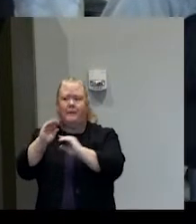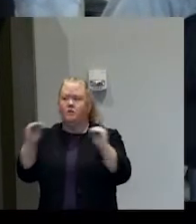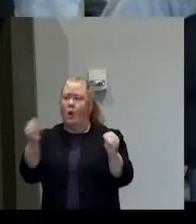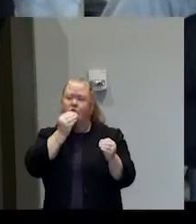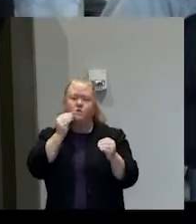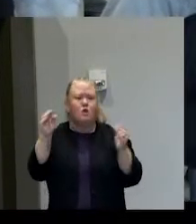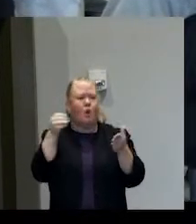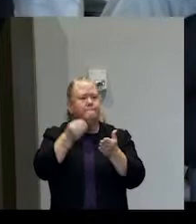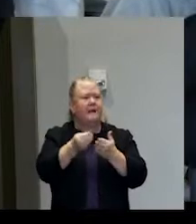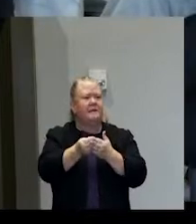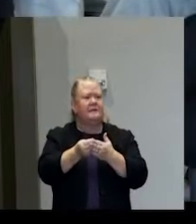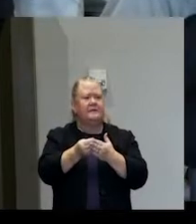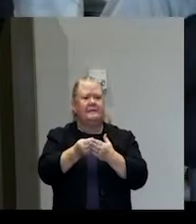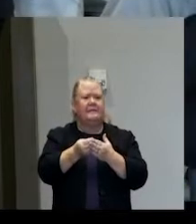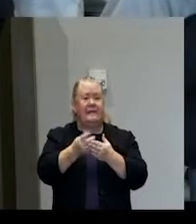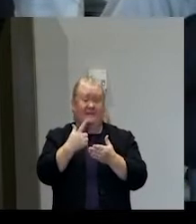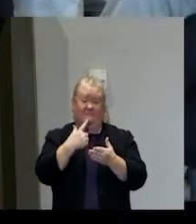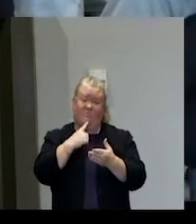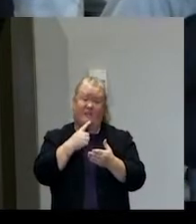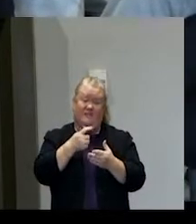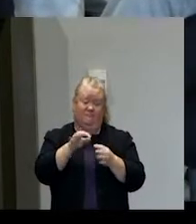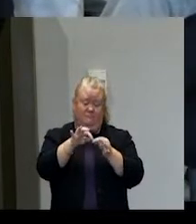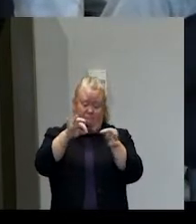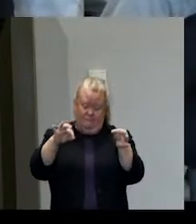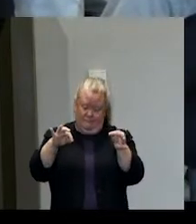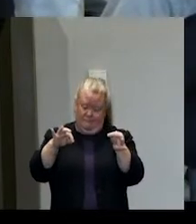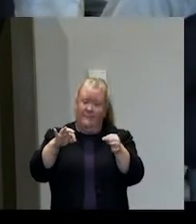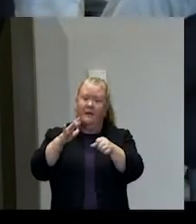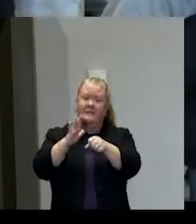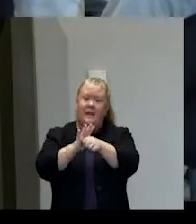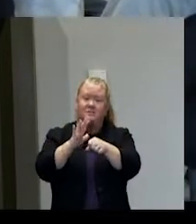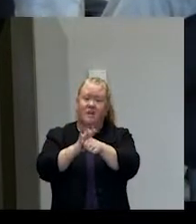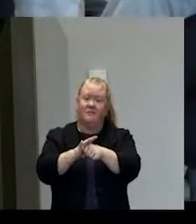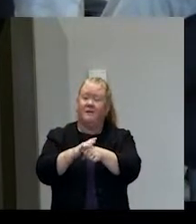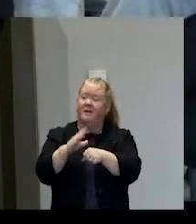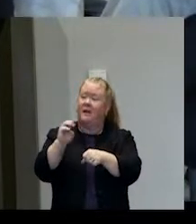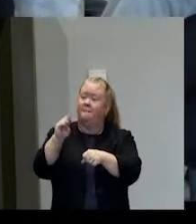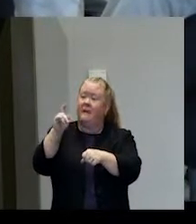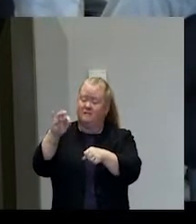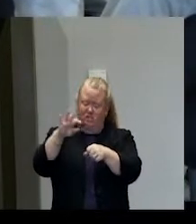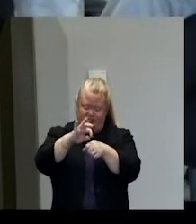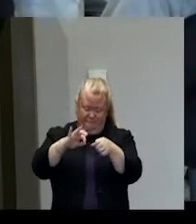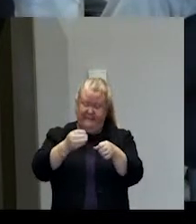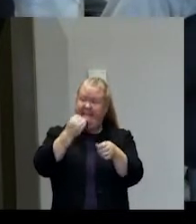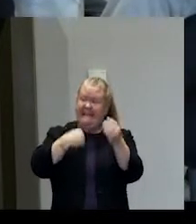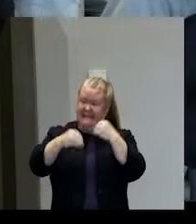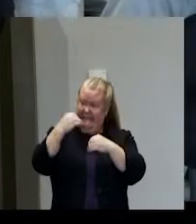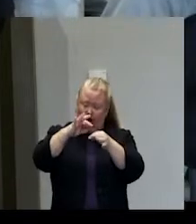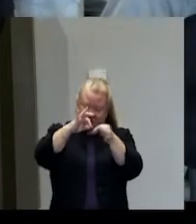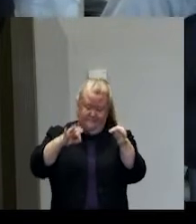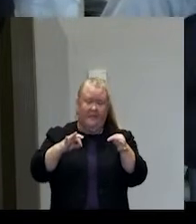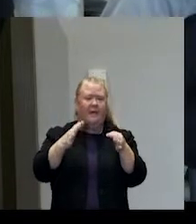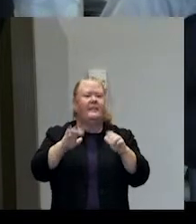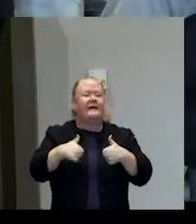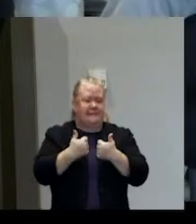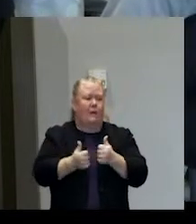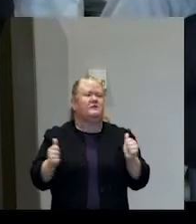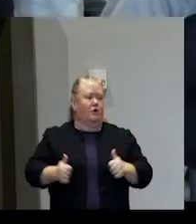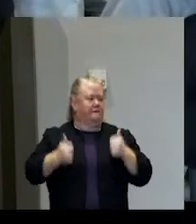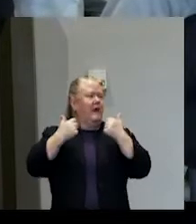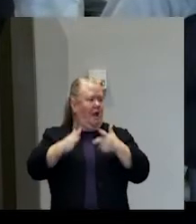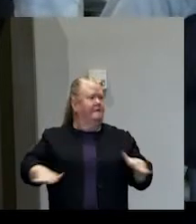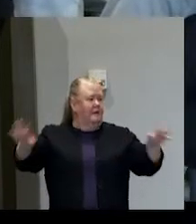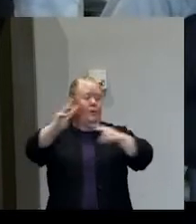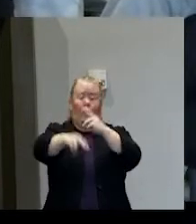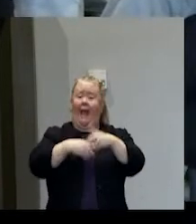money, eating ketchup and mustard packets. So I got really creative about ways to survive in the world when I actually had no